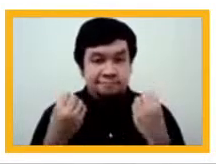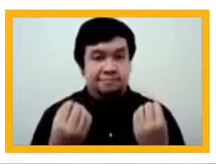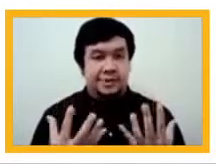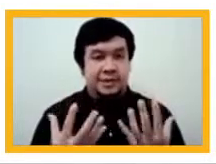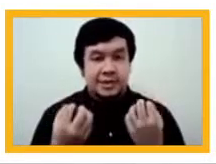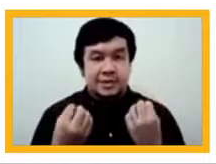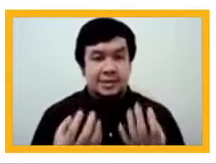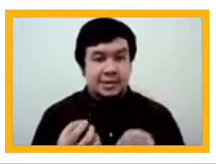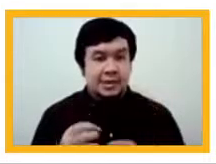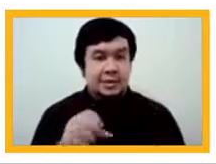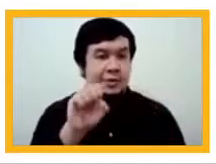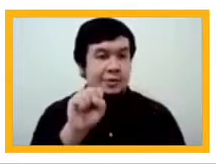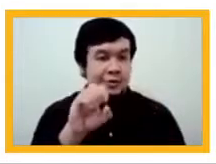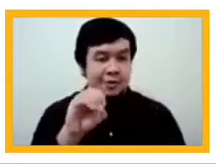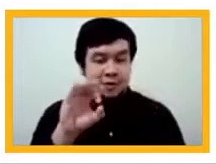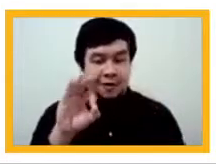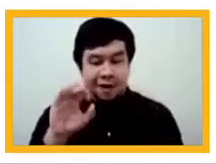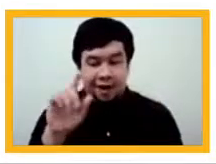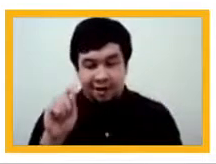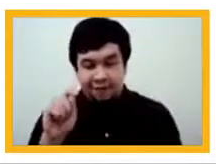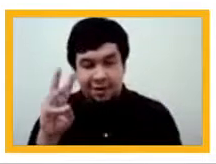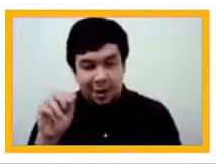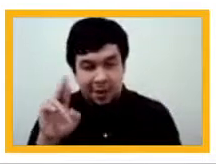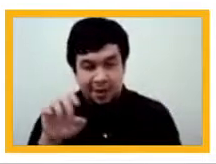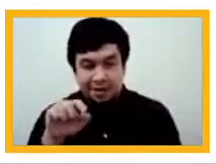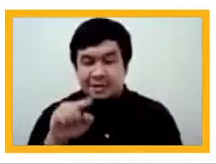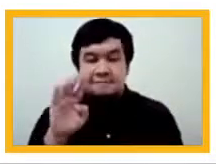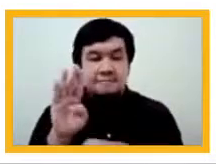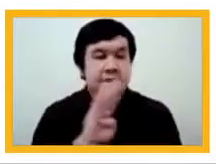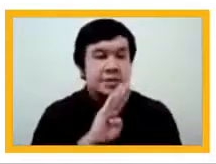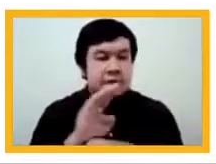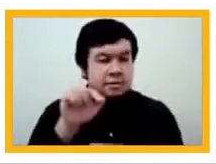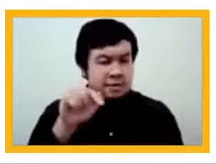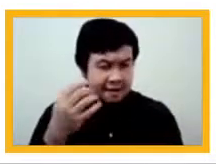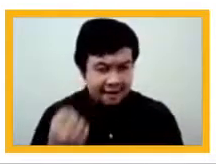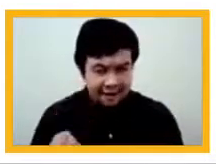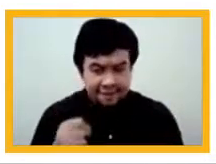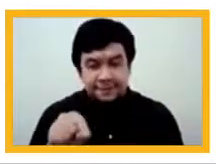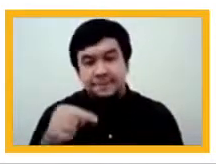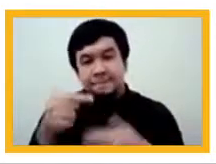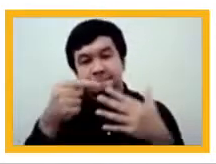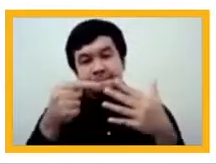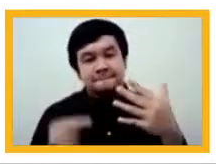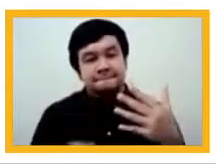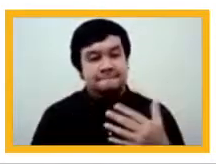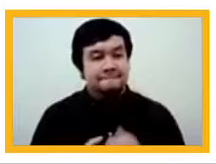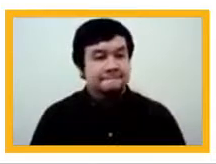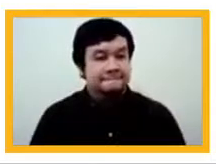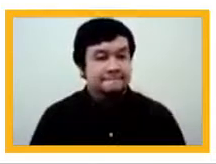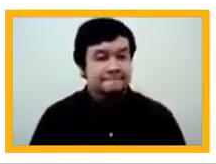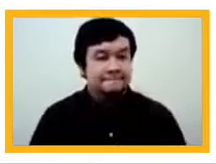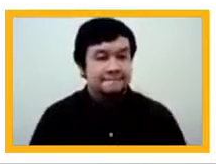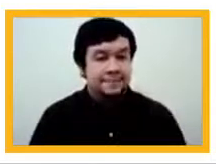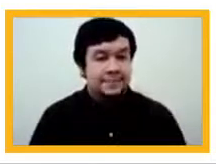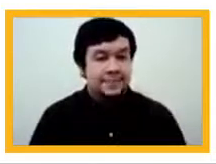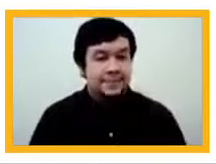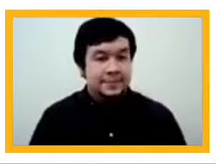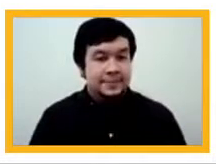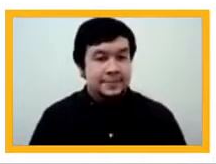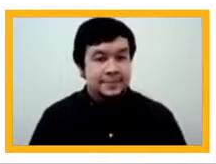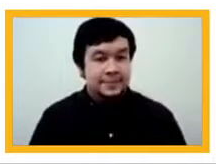industry university cooperation. We modernize the software education